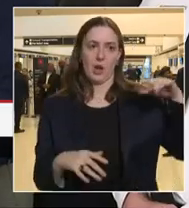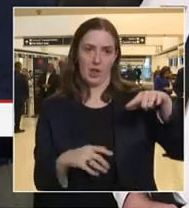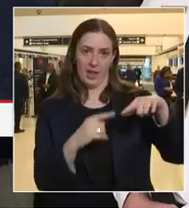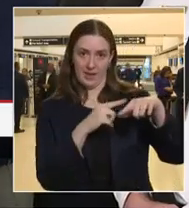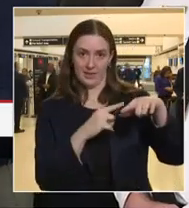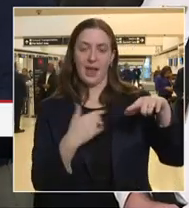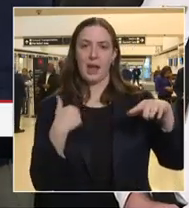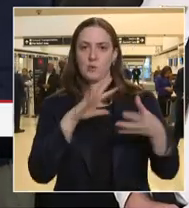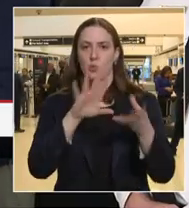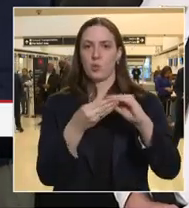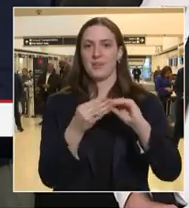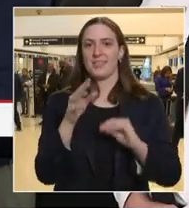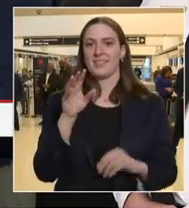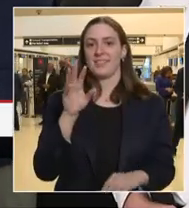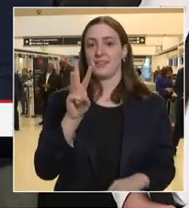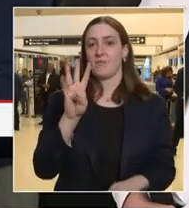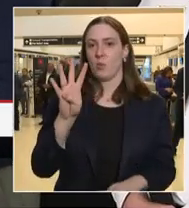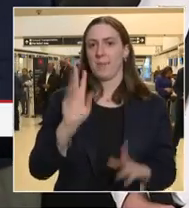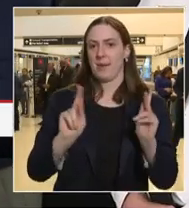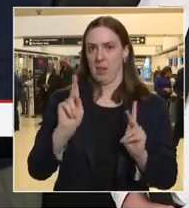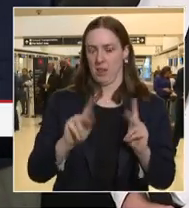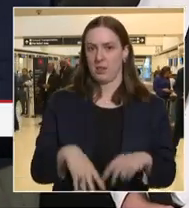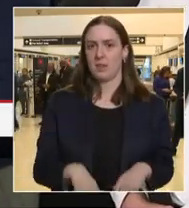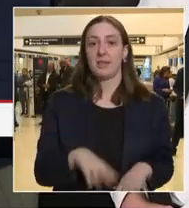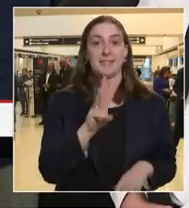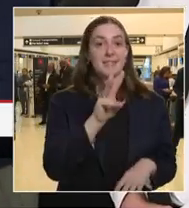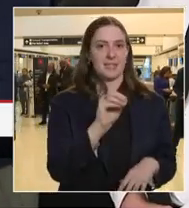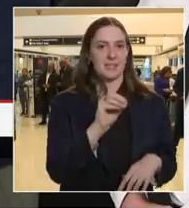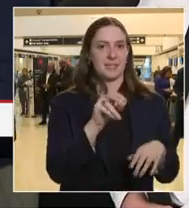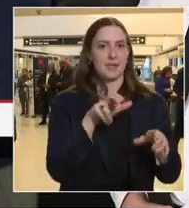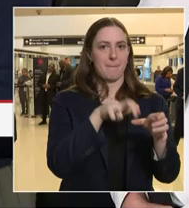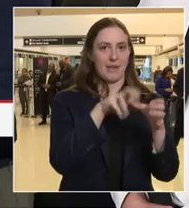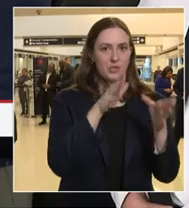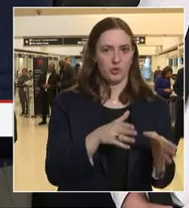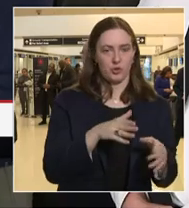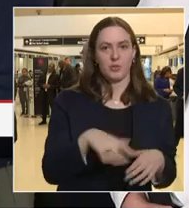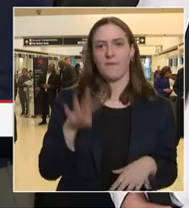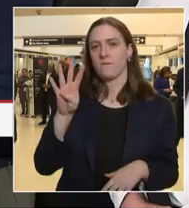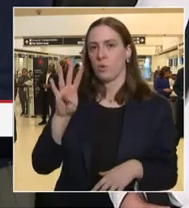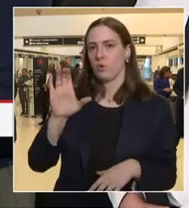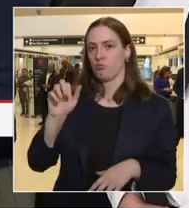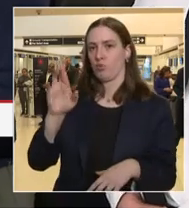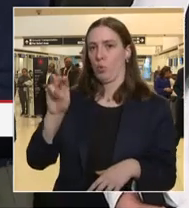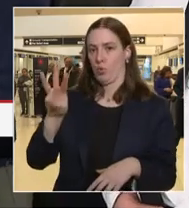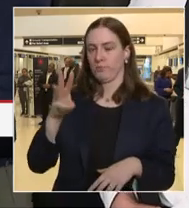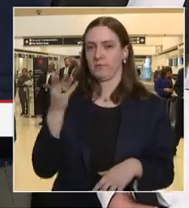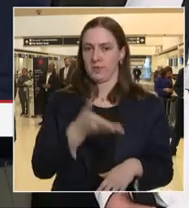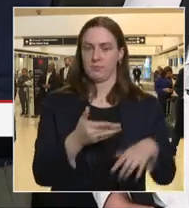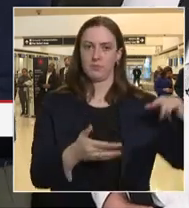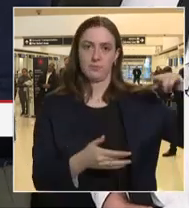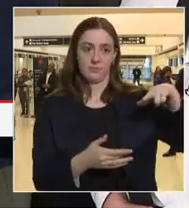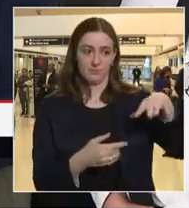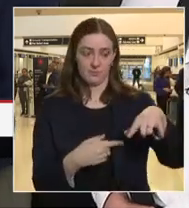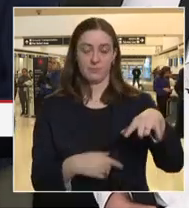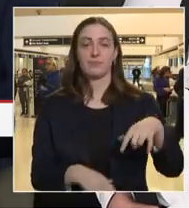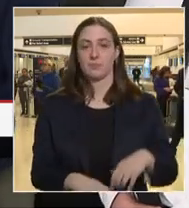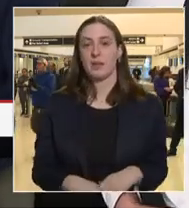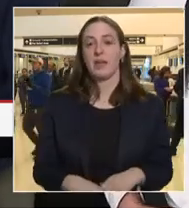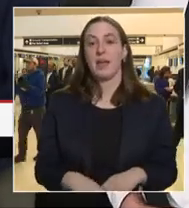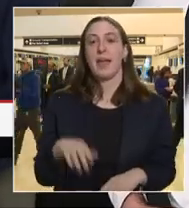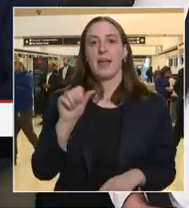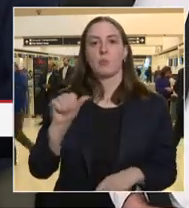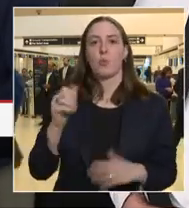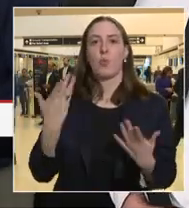of 64 people on board. In addition to local resources already here in D.C., American Airlines has activated our care